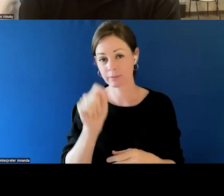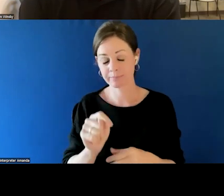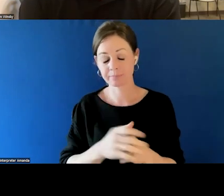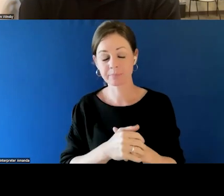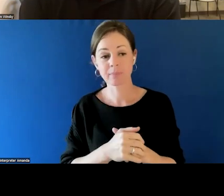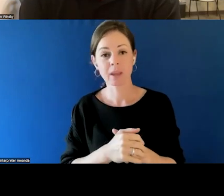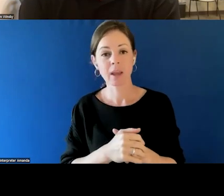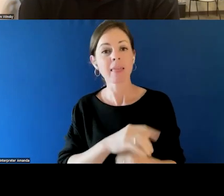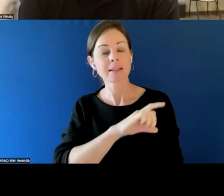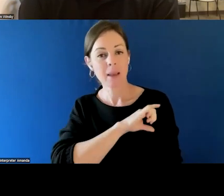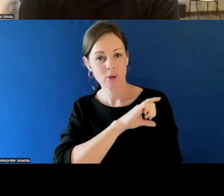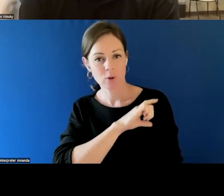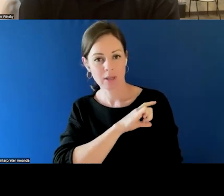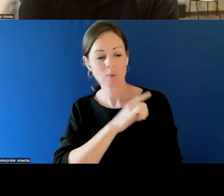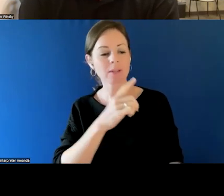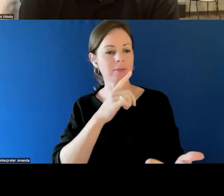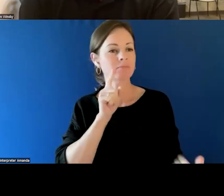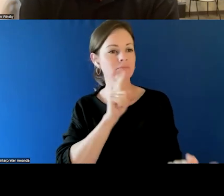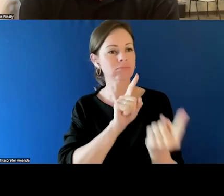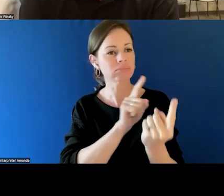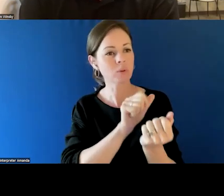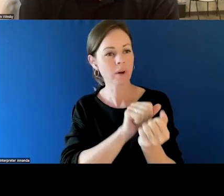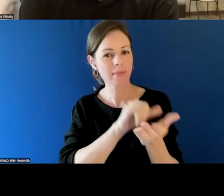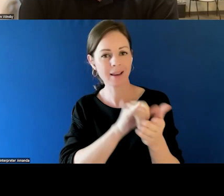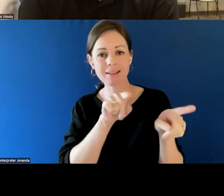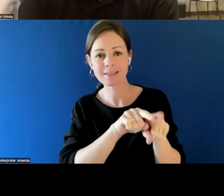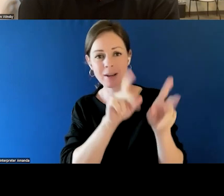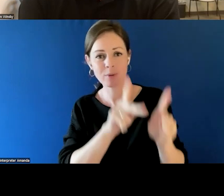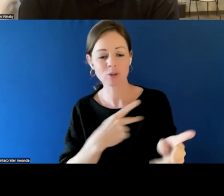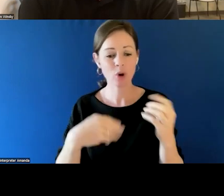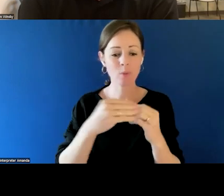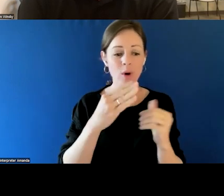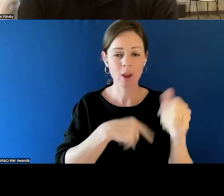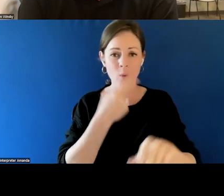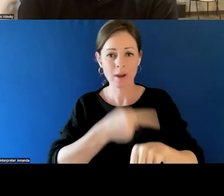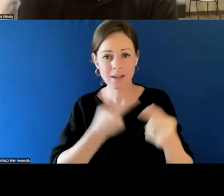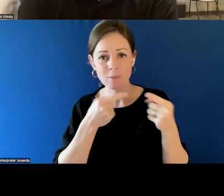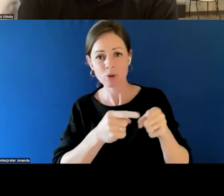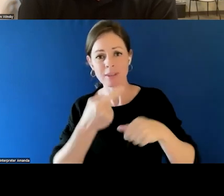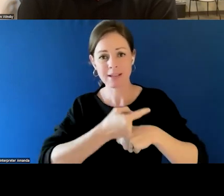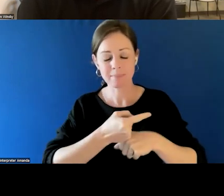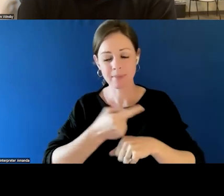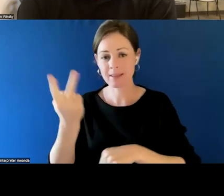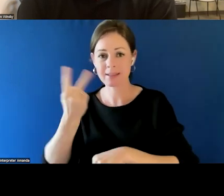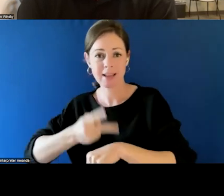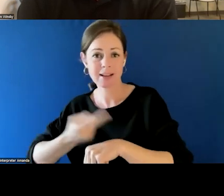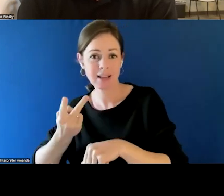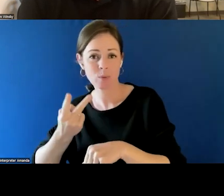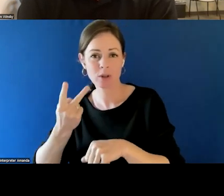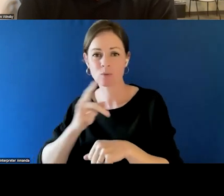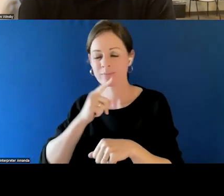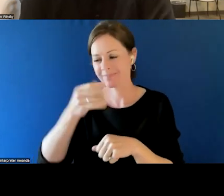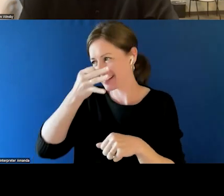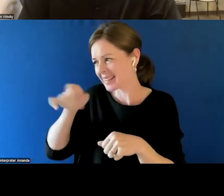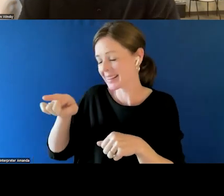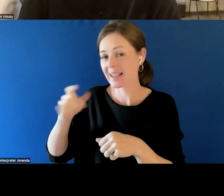the deputy ended up interacting with that same person more than once in the day. And the second time was actually just outside of our county